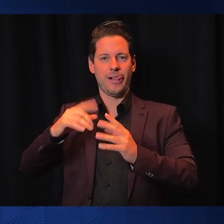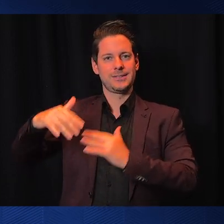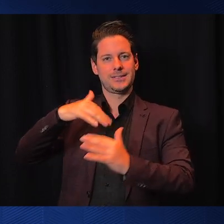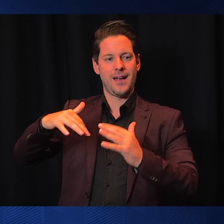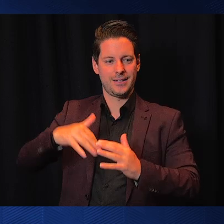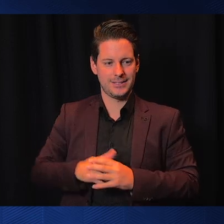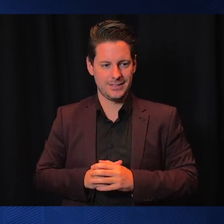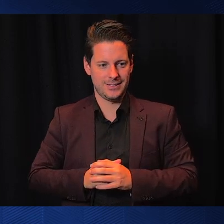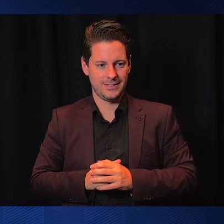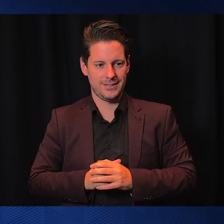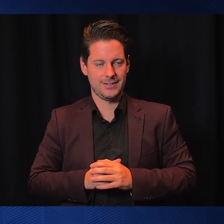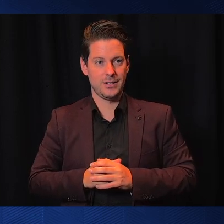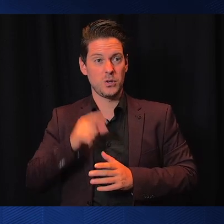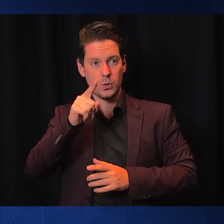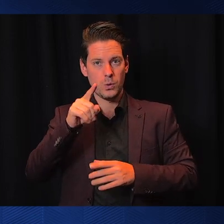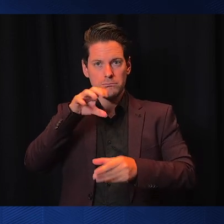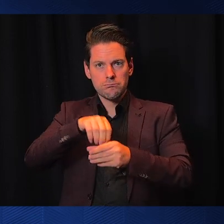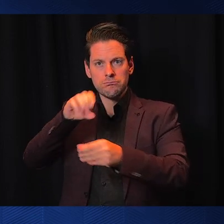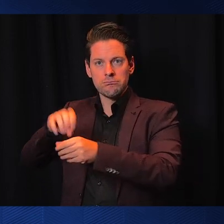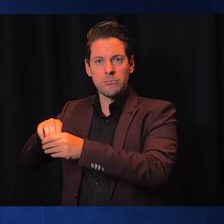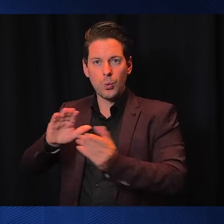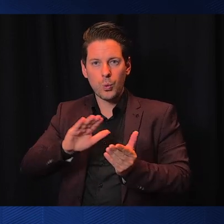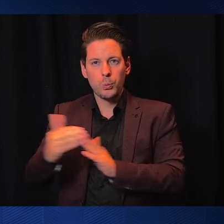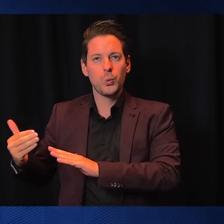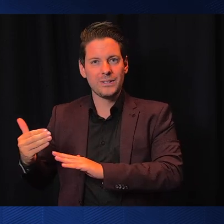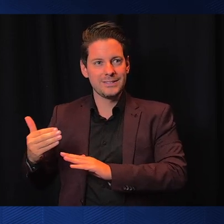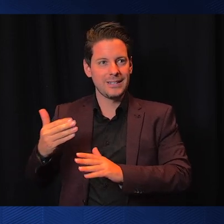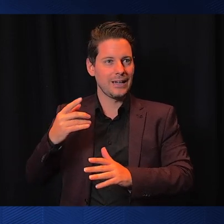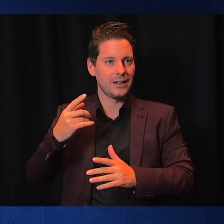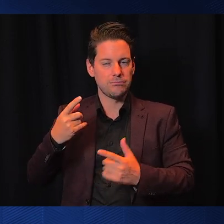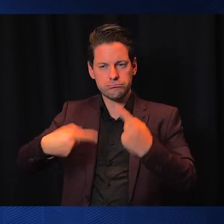And you spend a lot of time in communities talking with women. So what are you hearing?